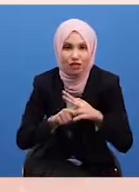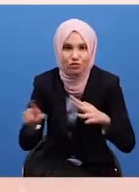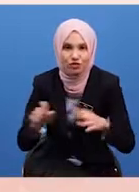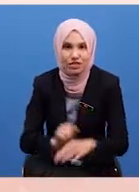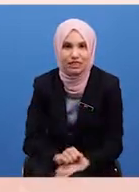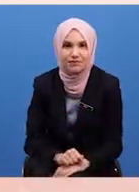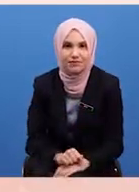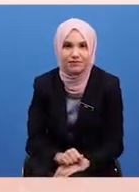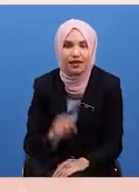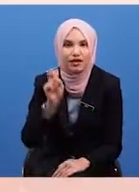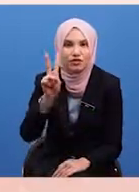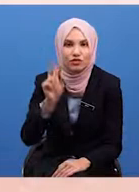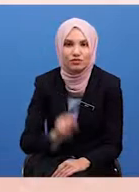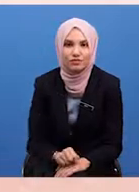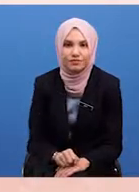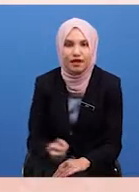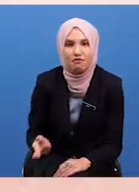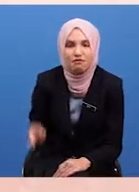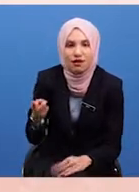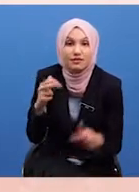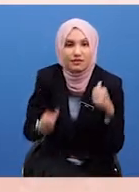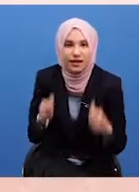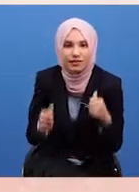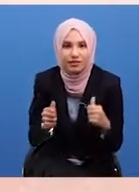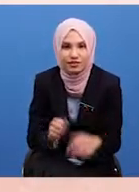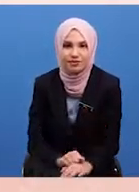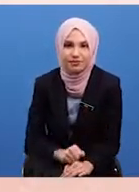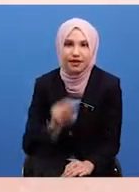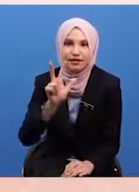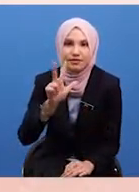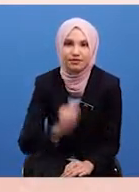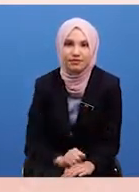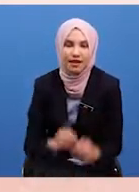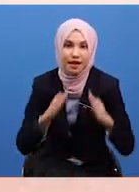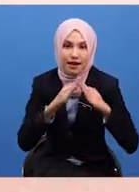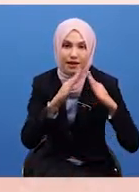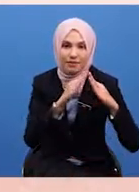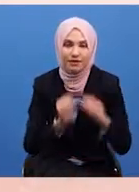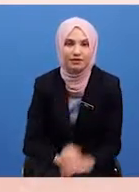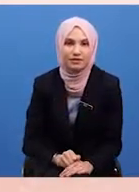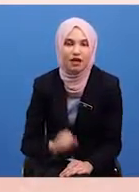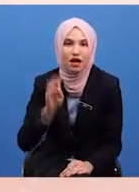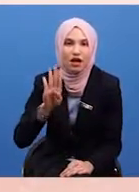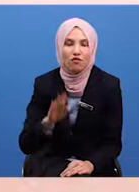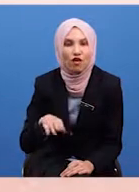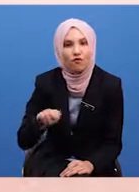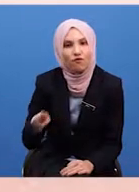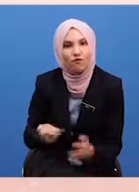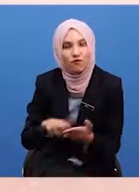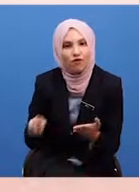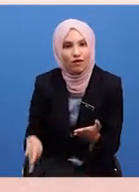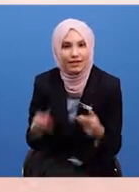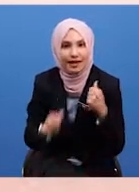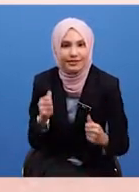Exposition. 2. Rising action. 3. Climax. 4. Falling action.